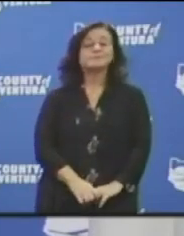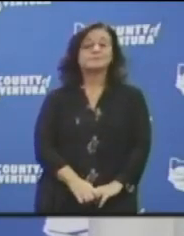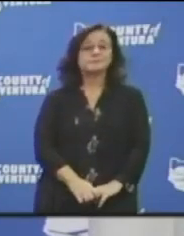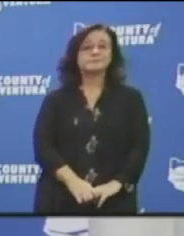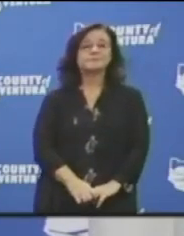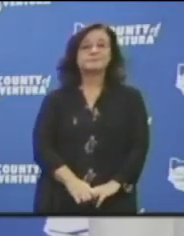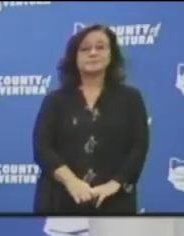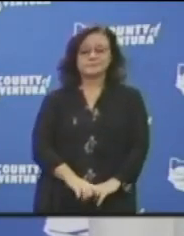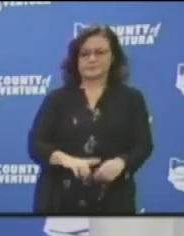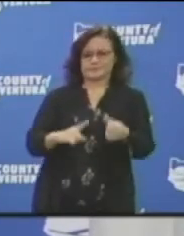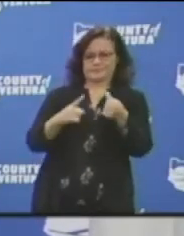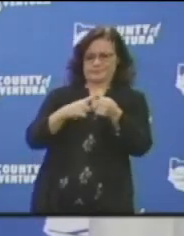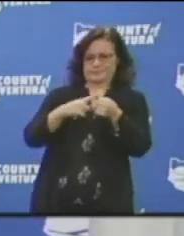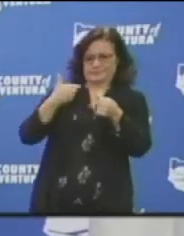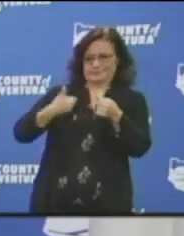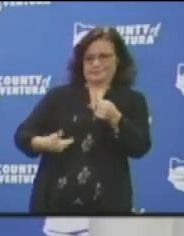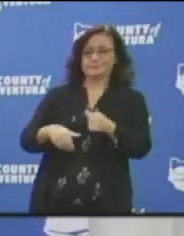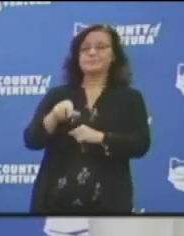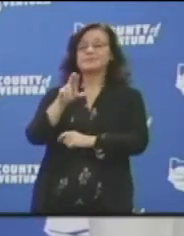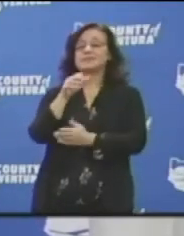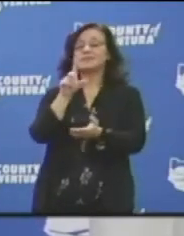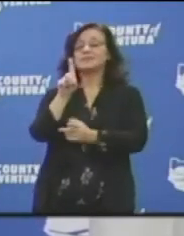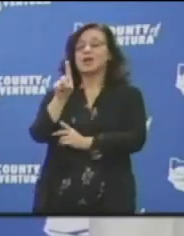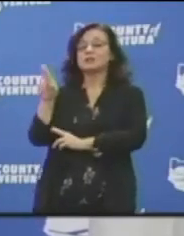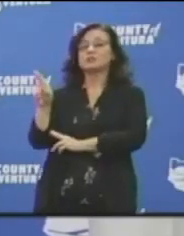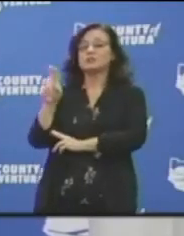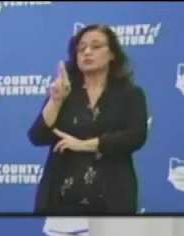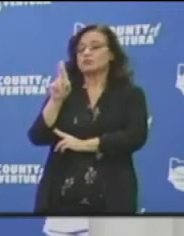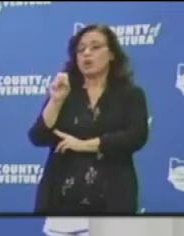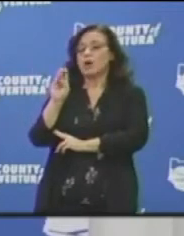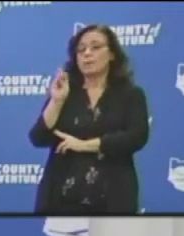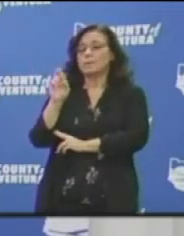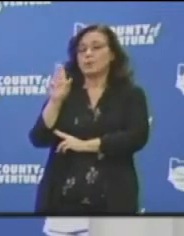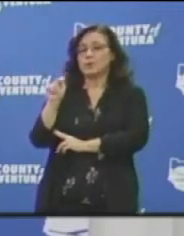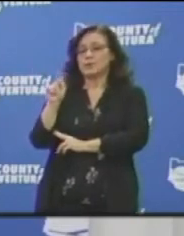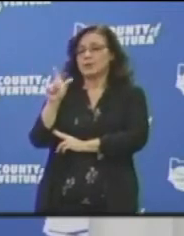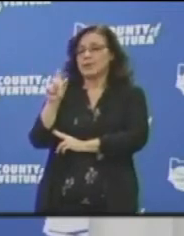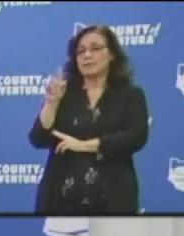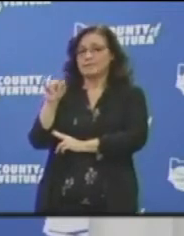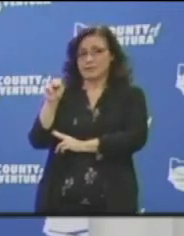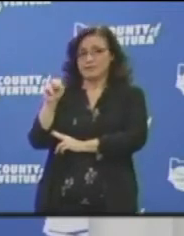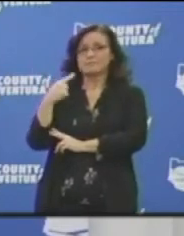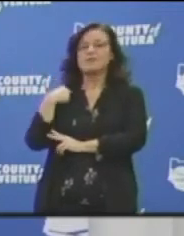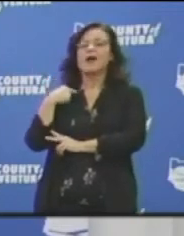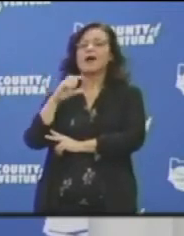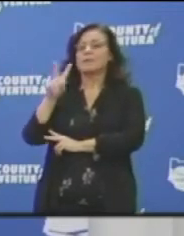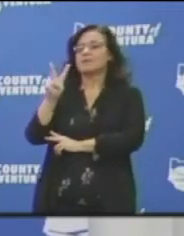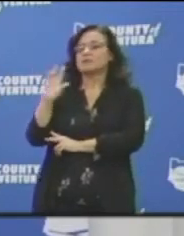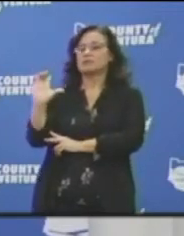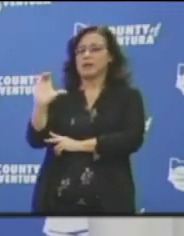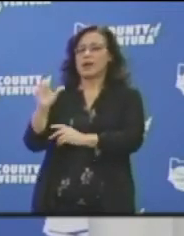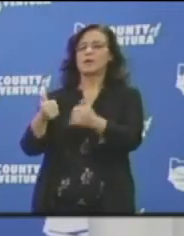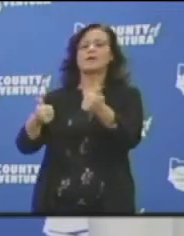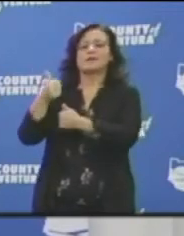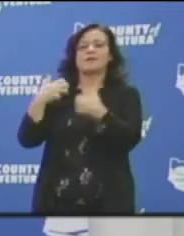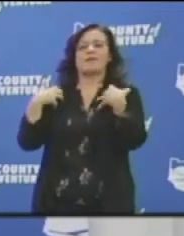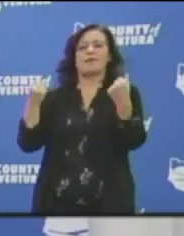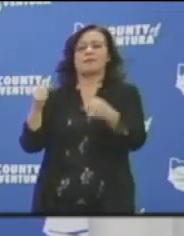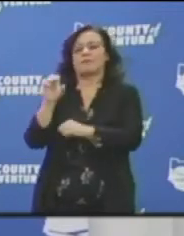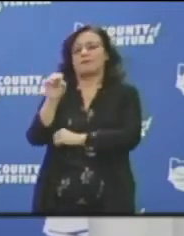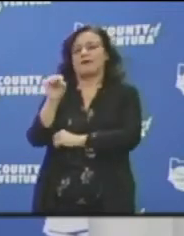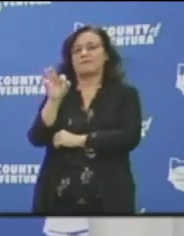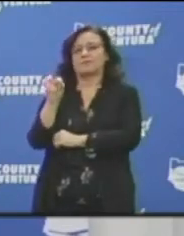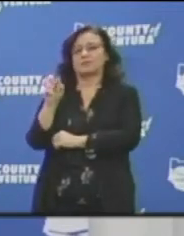First, my name's Dr. Robert Levin. I'm the County Health Officer. First, I'd like to update you about some of the numbers.